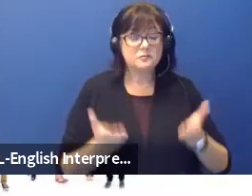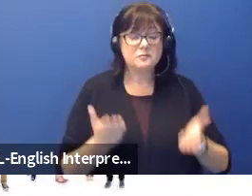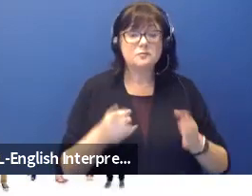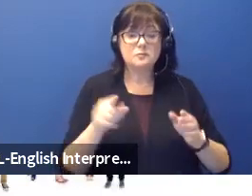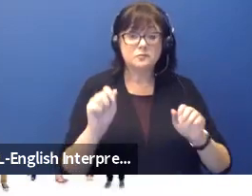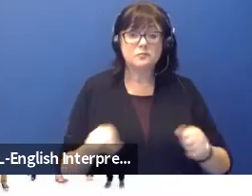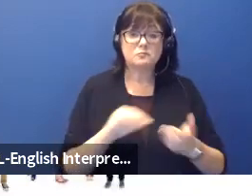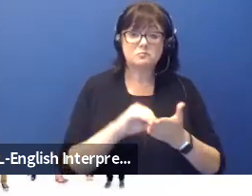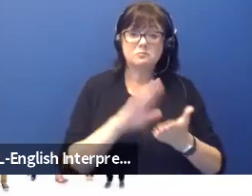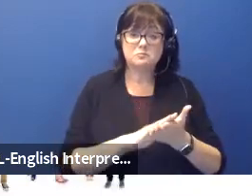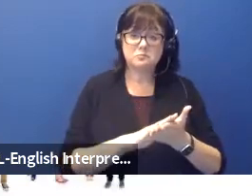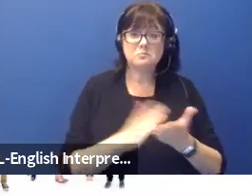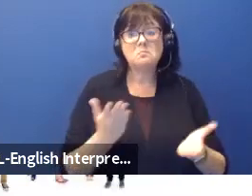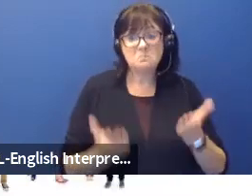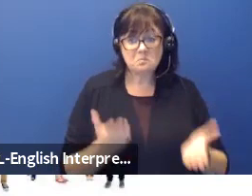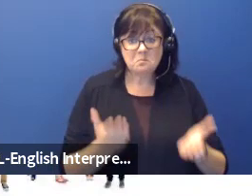I